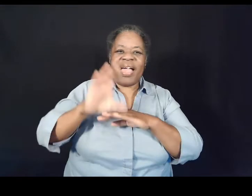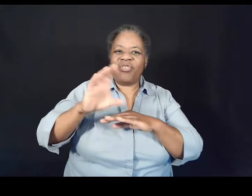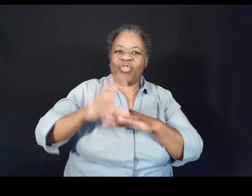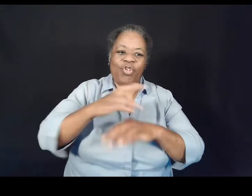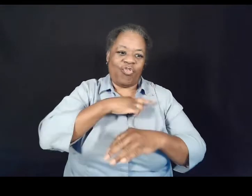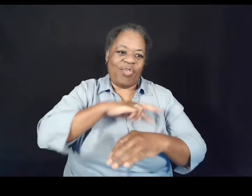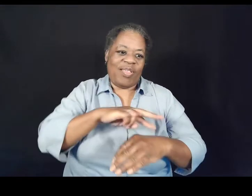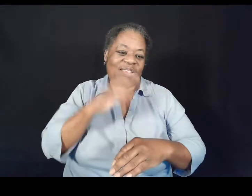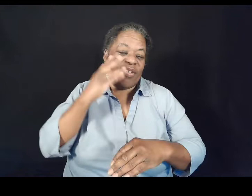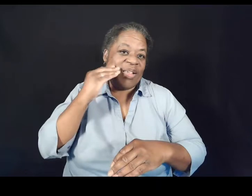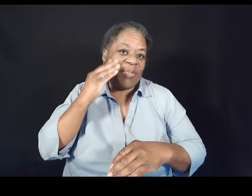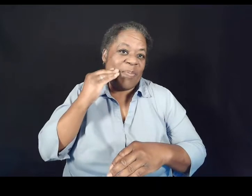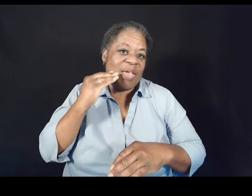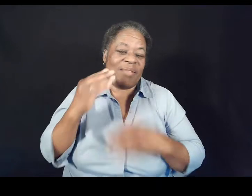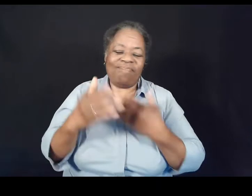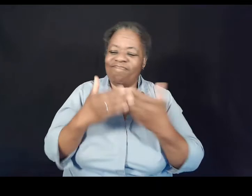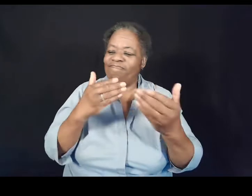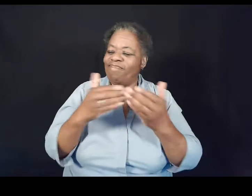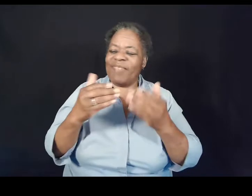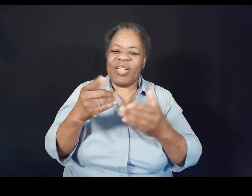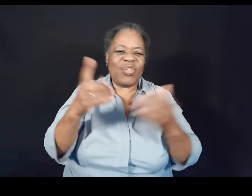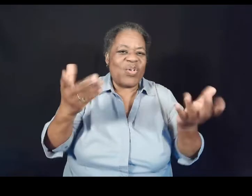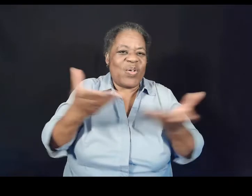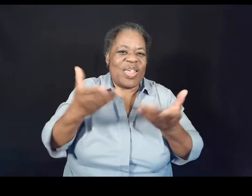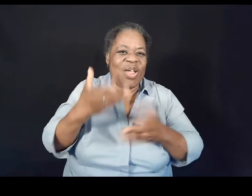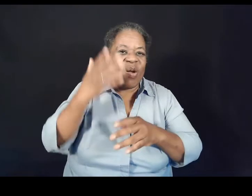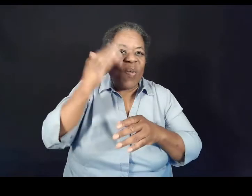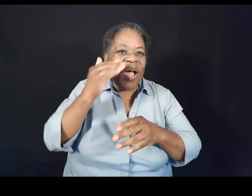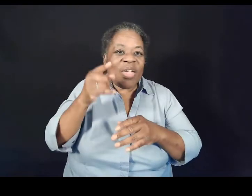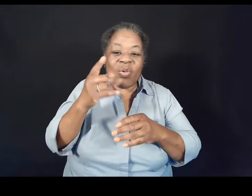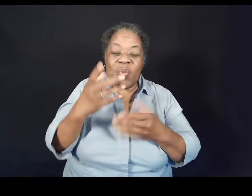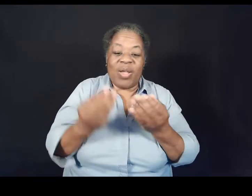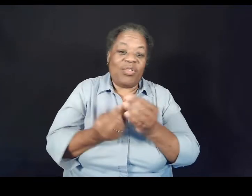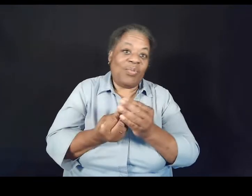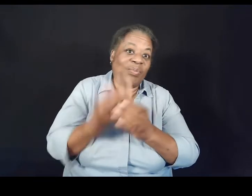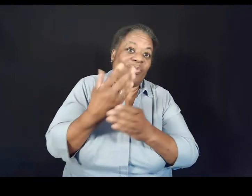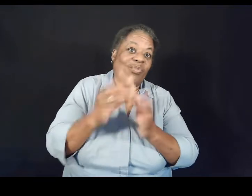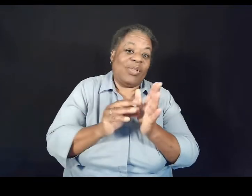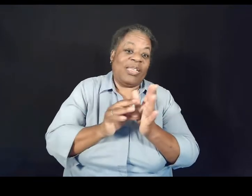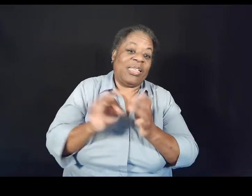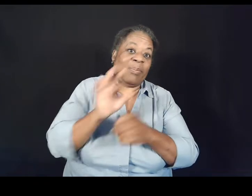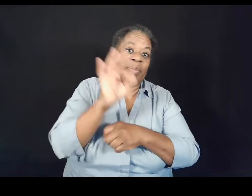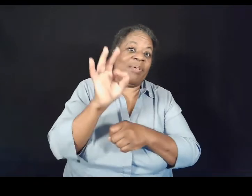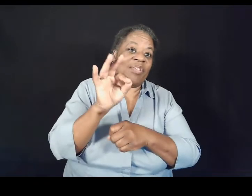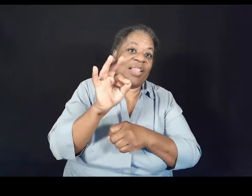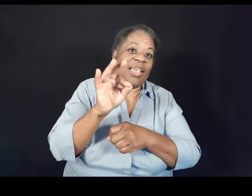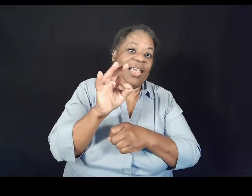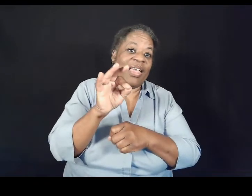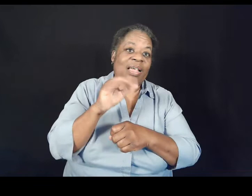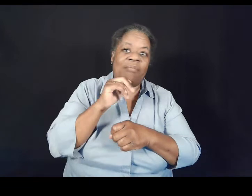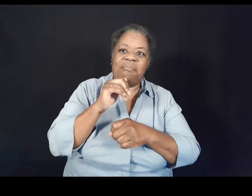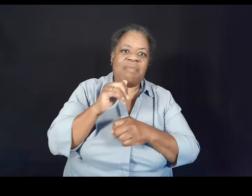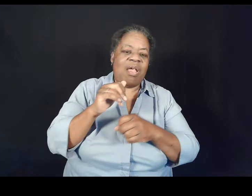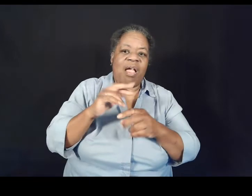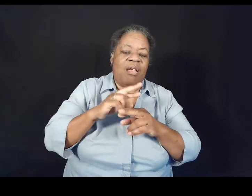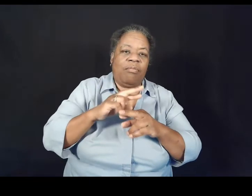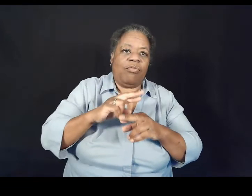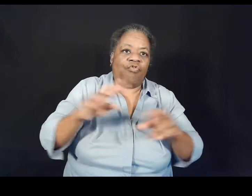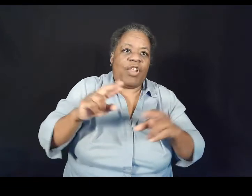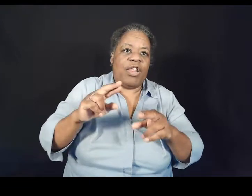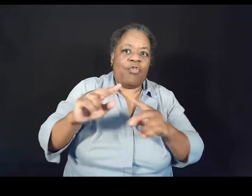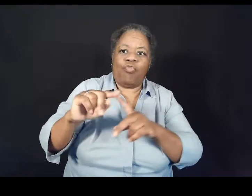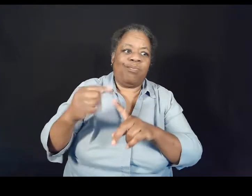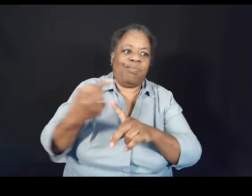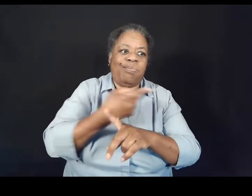like, you're here because you want to keep growing spiritually. You're not ready to walk away, but maybe you're in a time